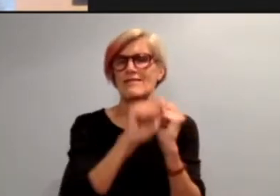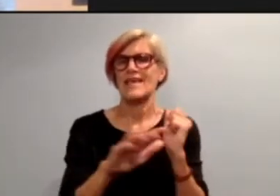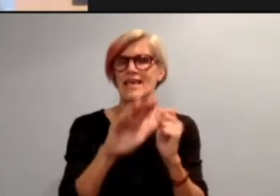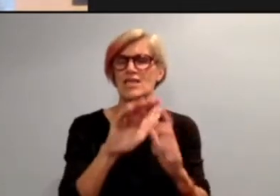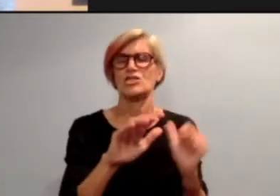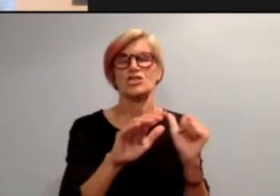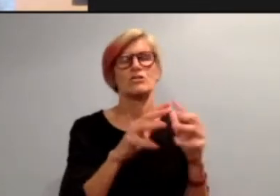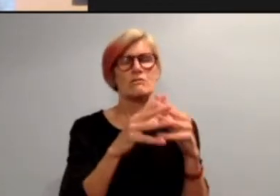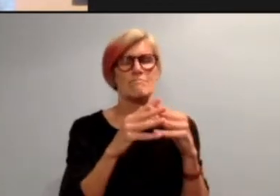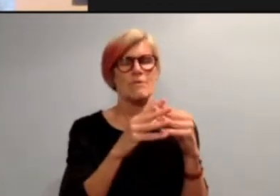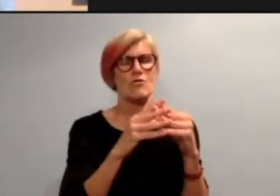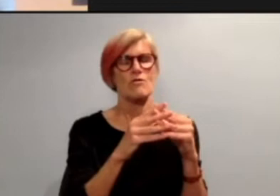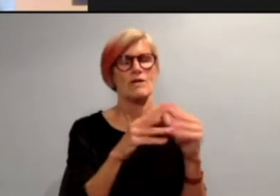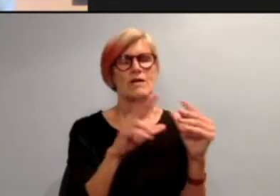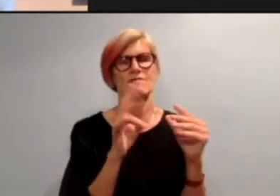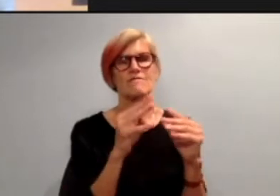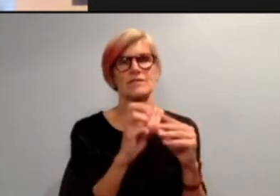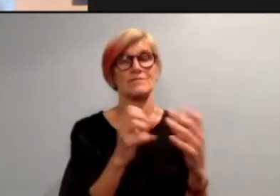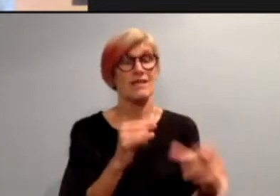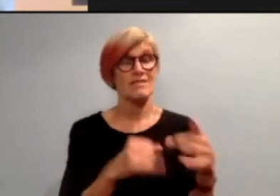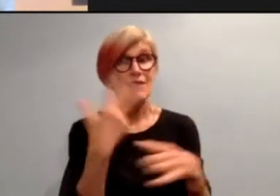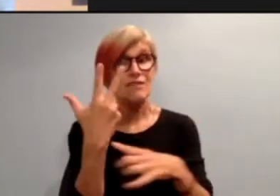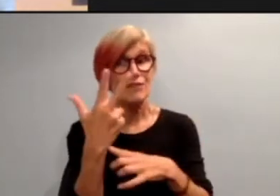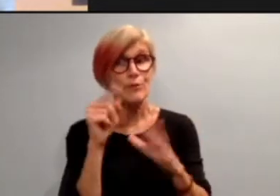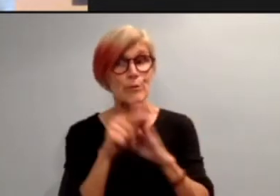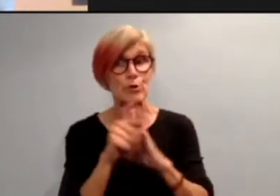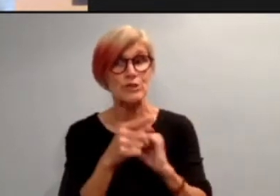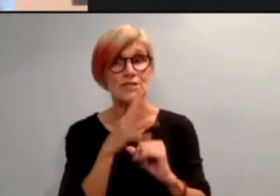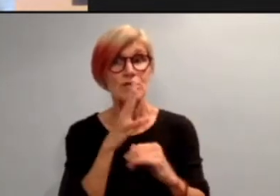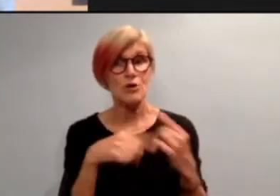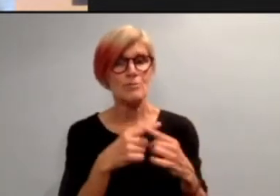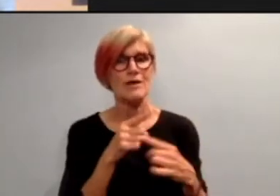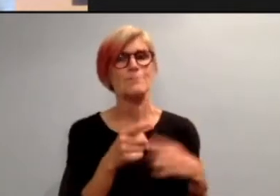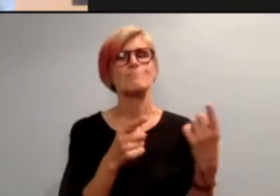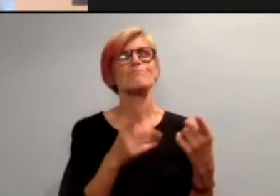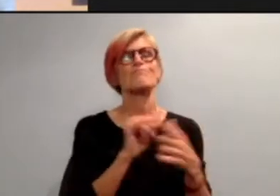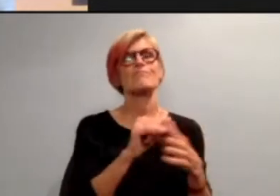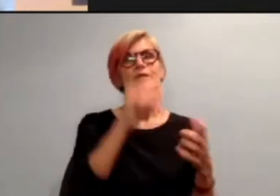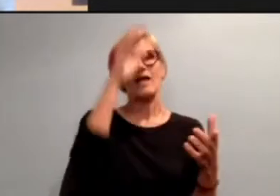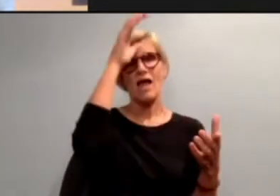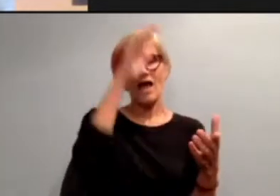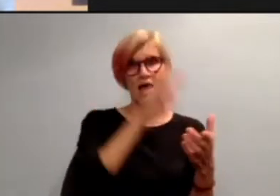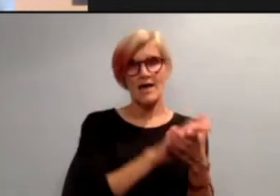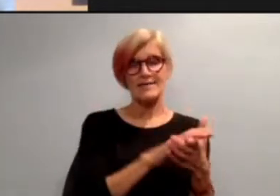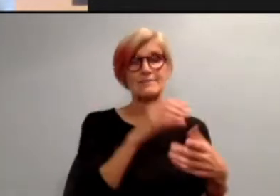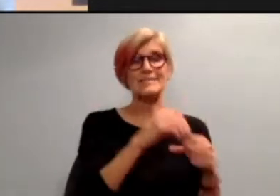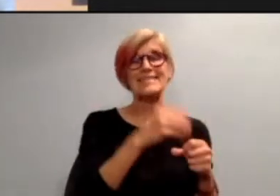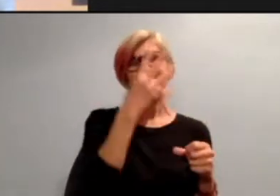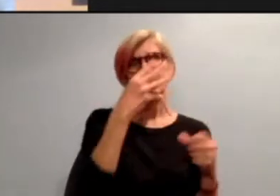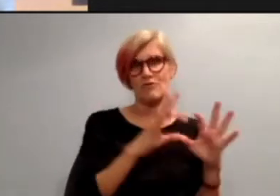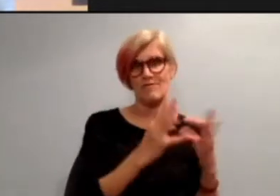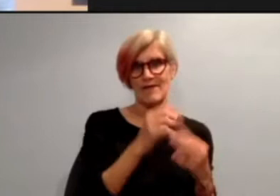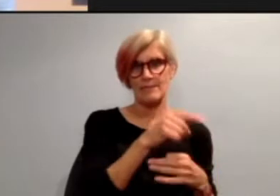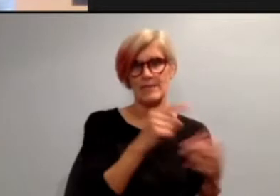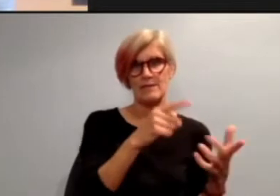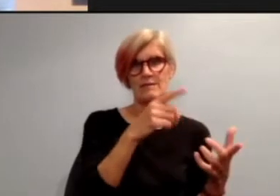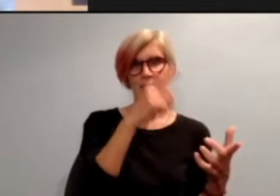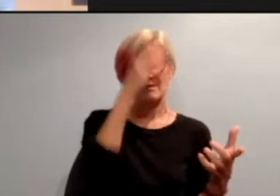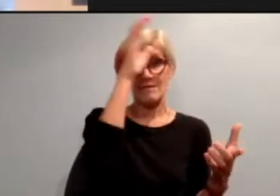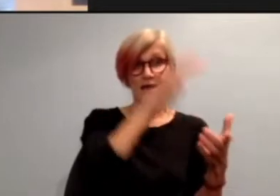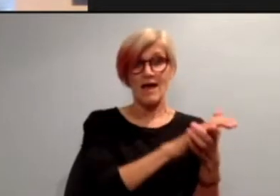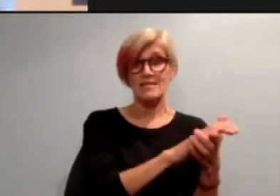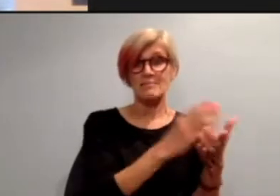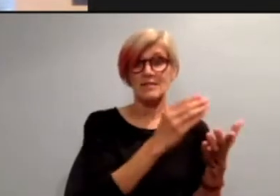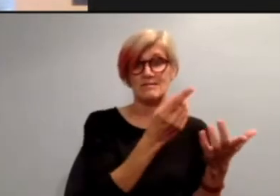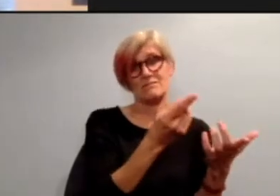3 cases, it involved the husband in an immigrant family who was the primary breadwinner. And